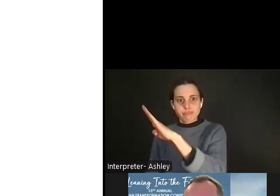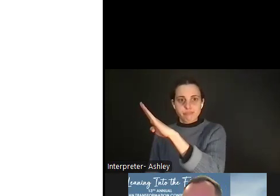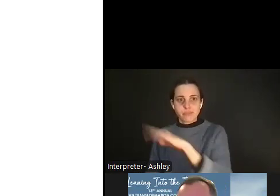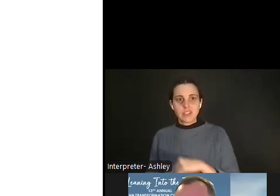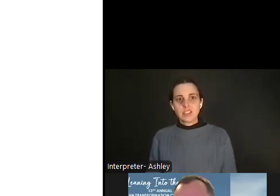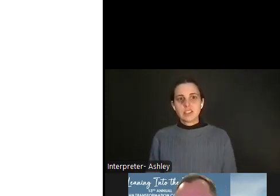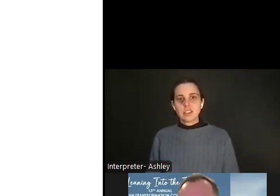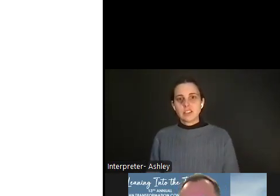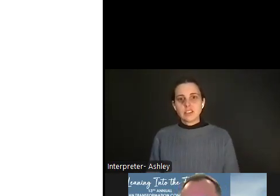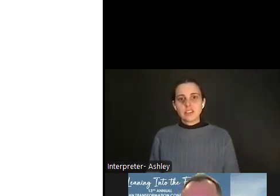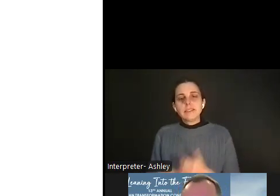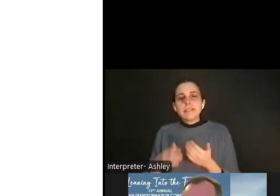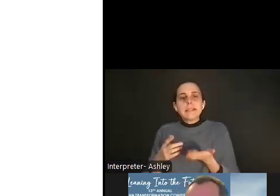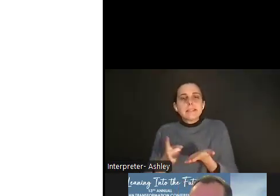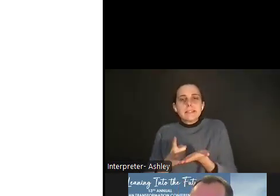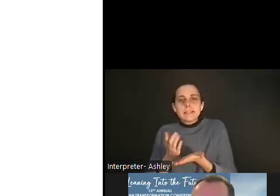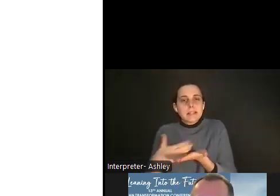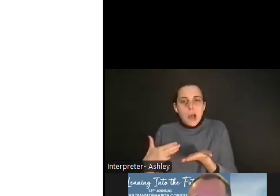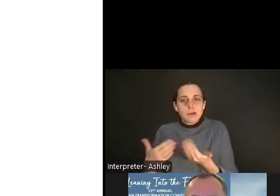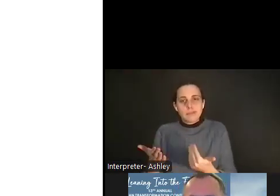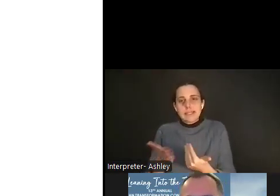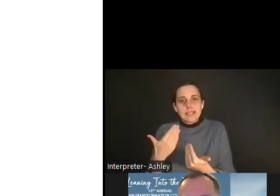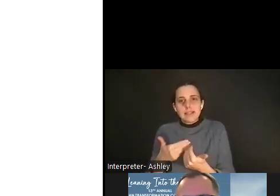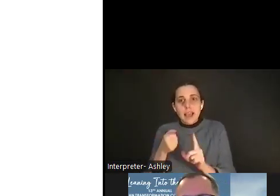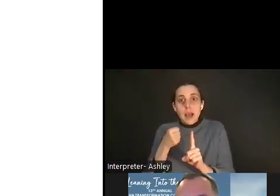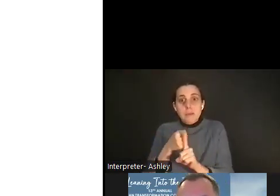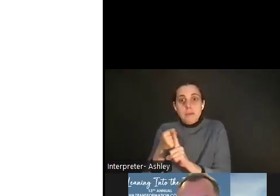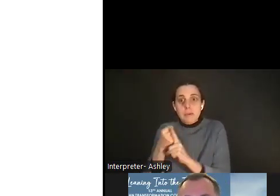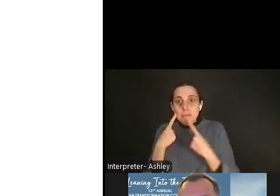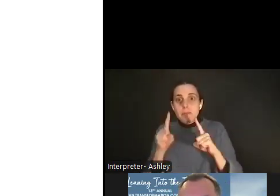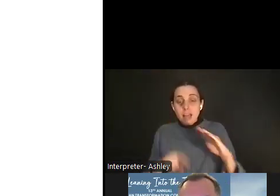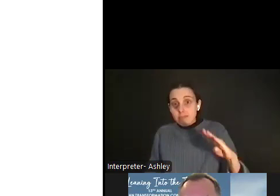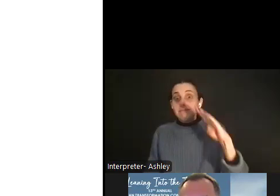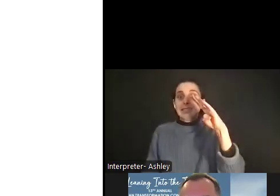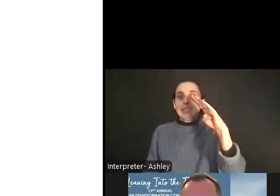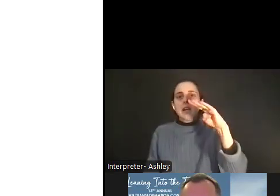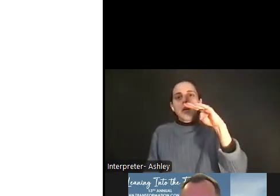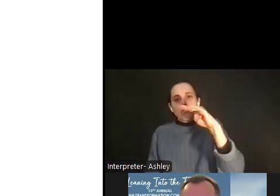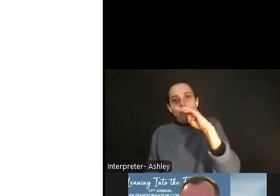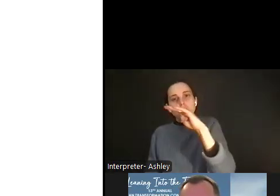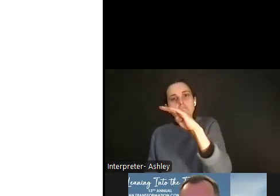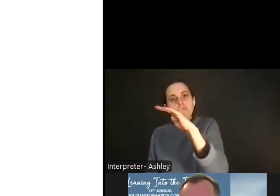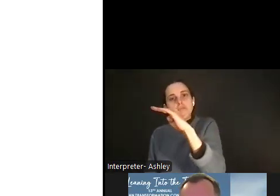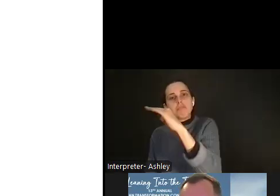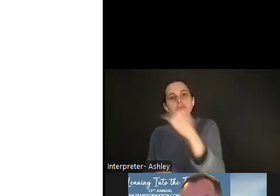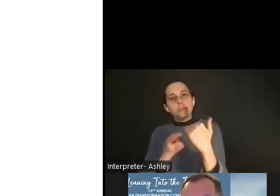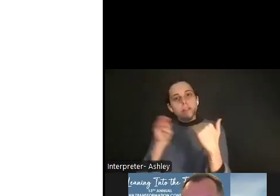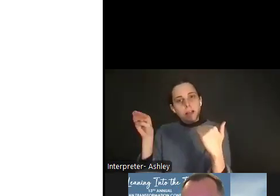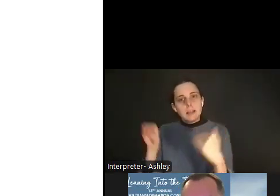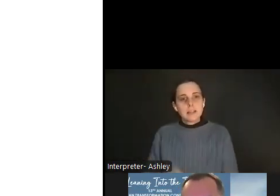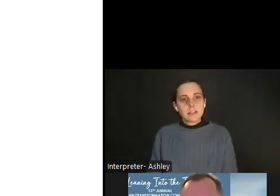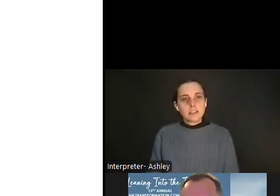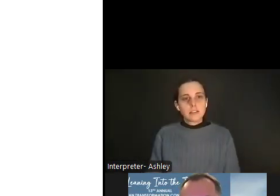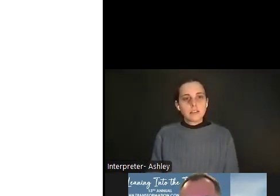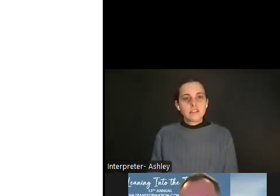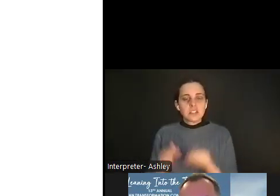low-hanging fruits. Now it's kind of more on the steady rise. And then also improvement on the culture. And I'll tell you more about how we capture